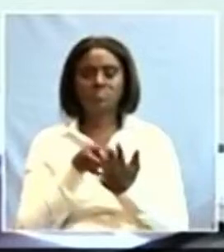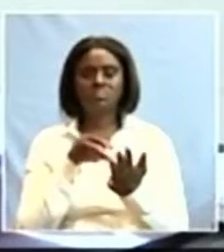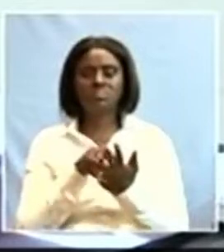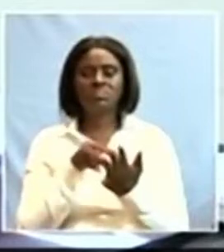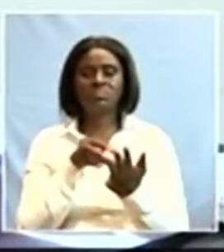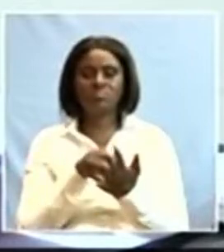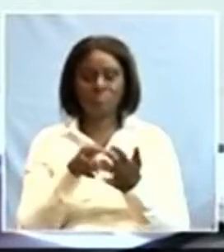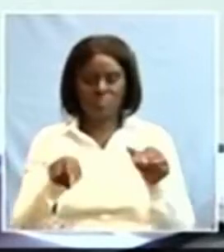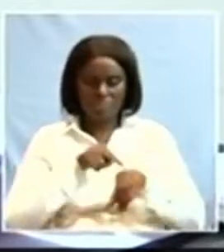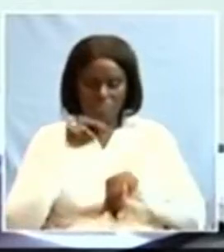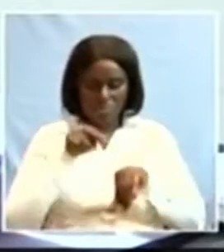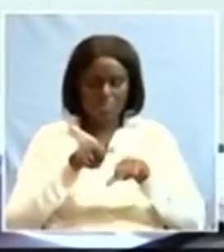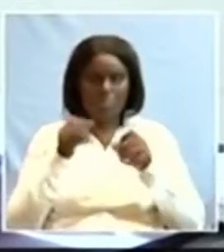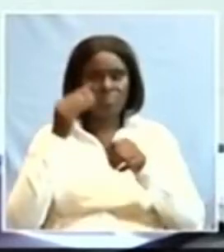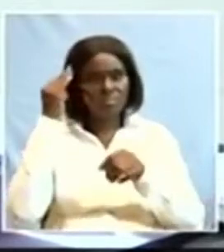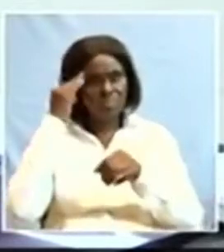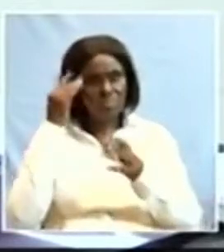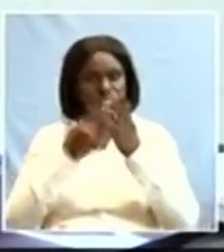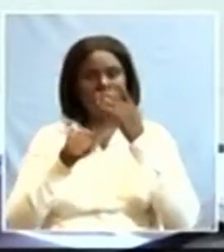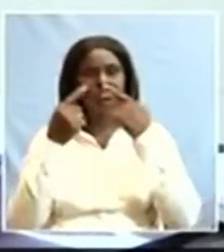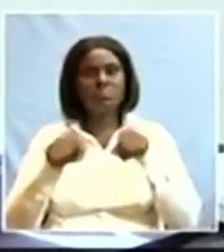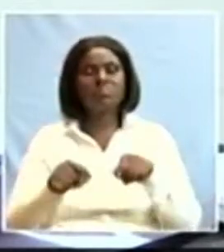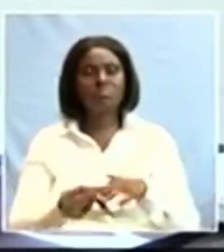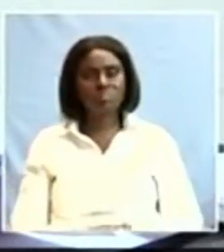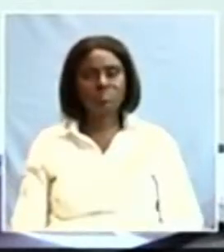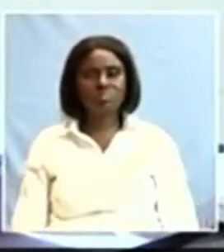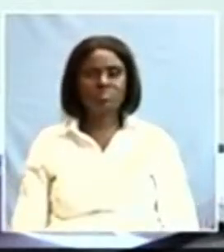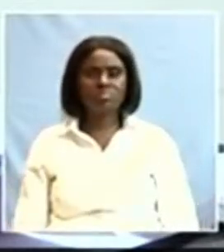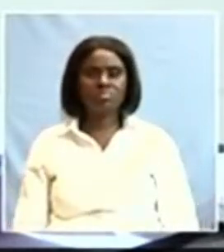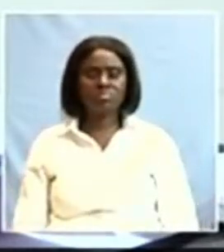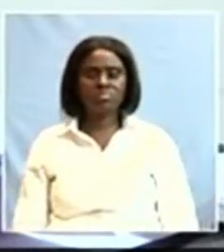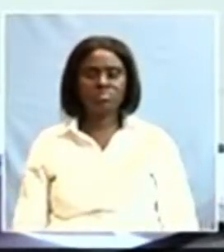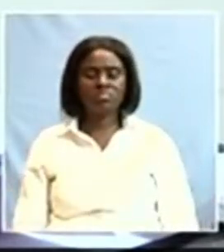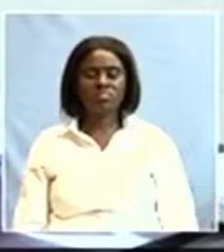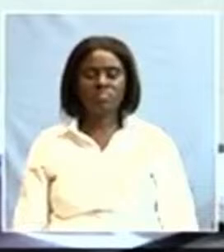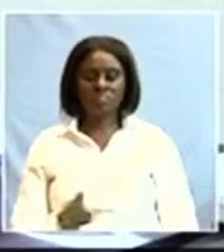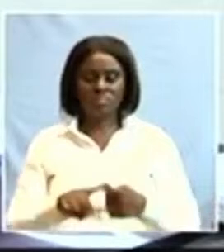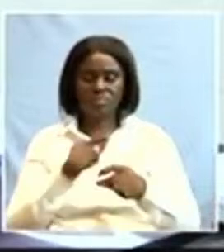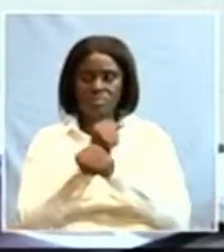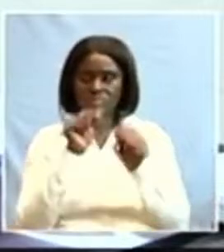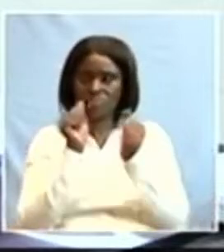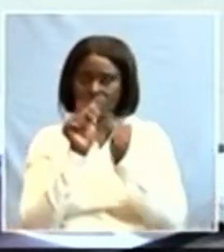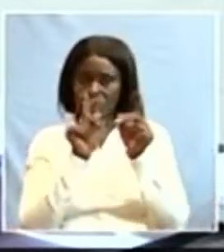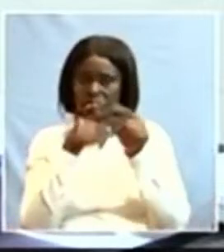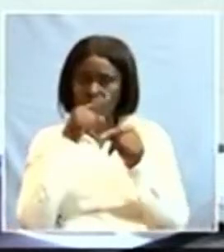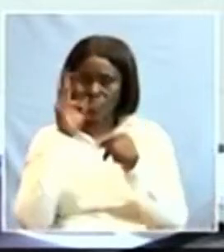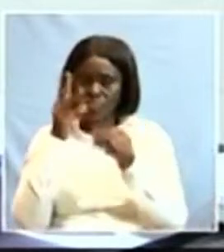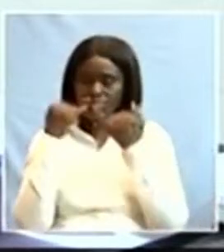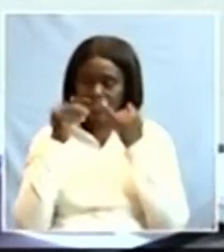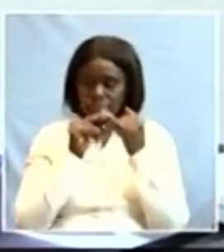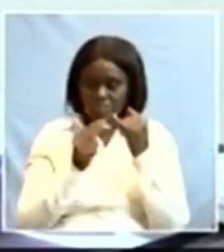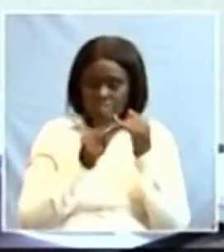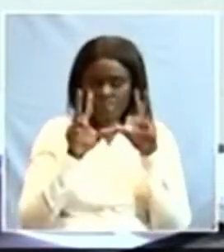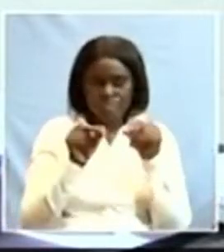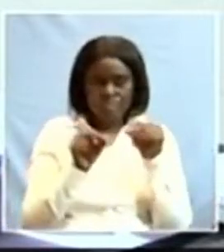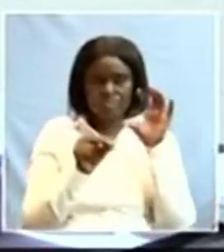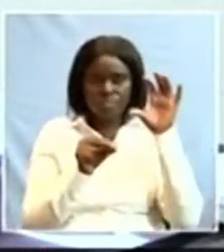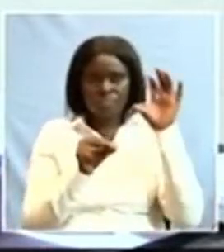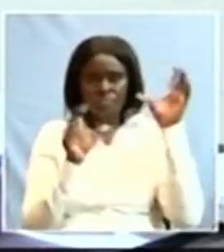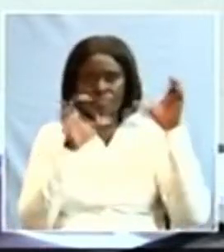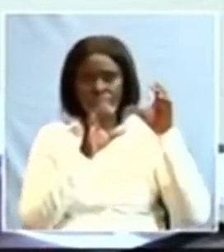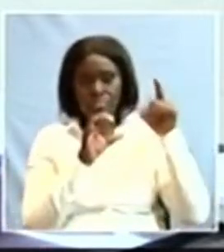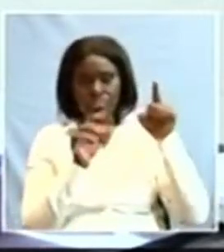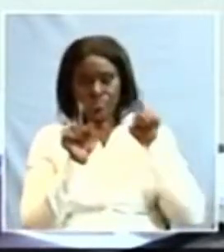The nation would like to know what transpired. So, to deal with people who are going to tell us, no, it's a provincial